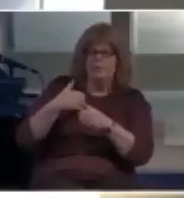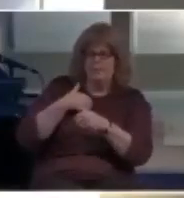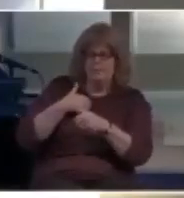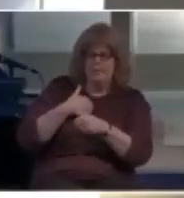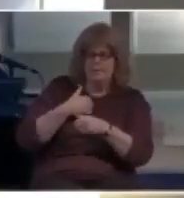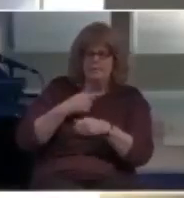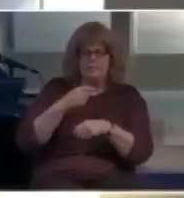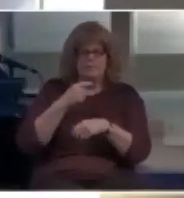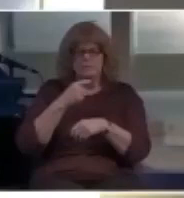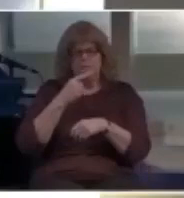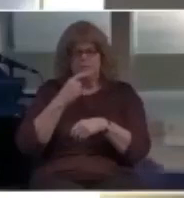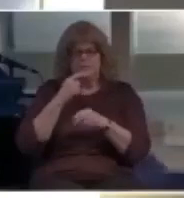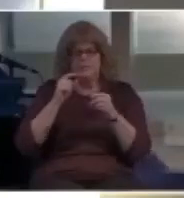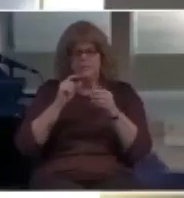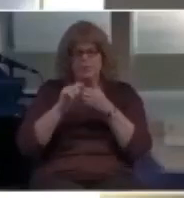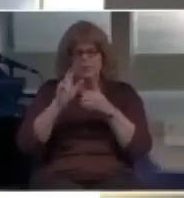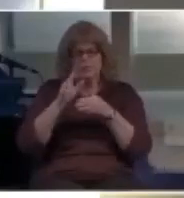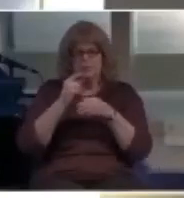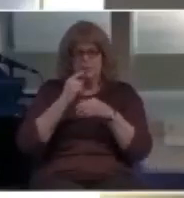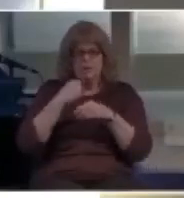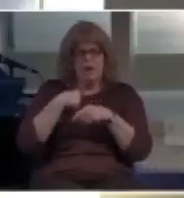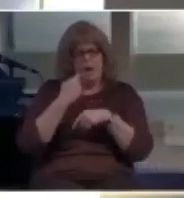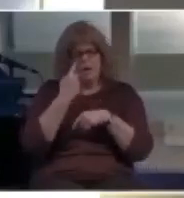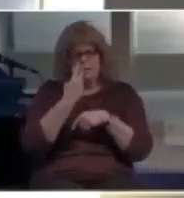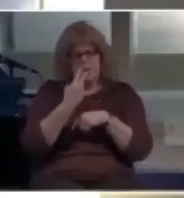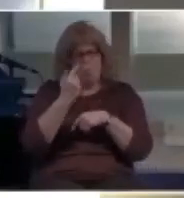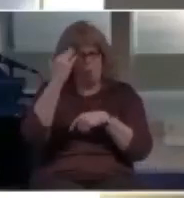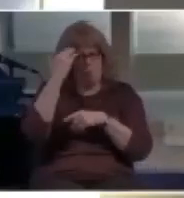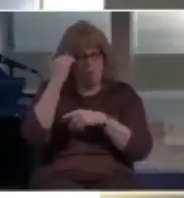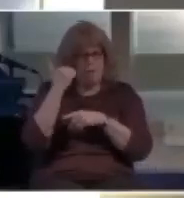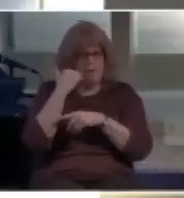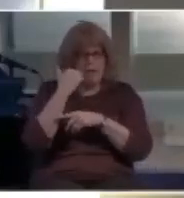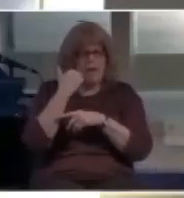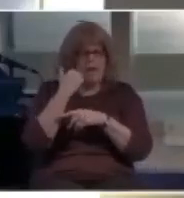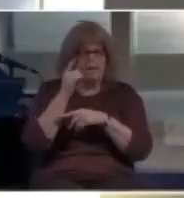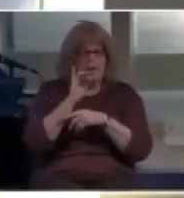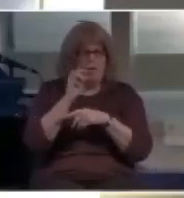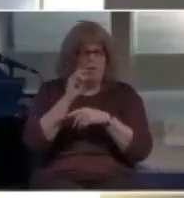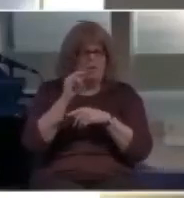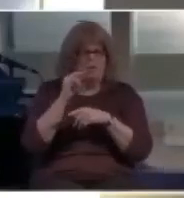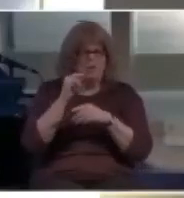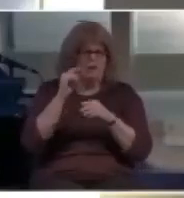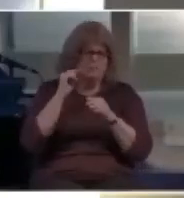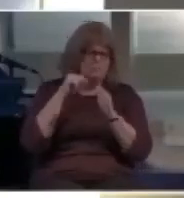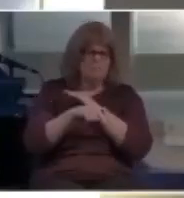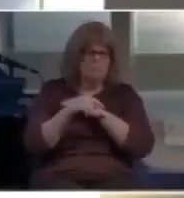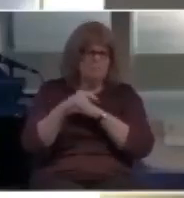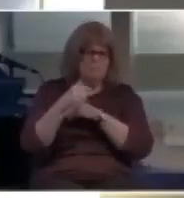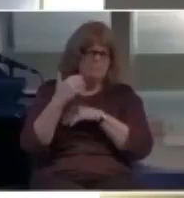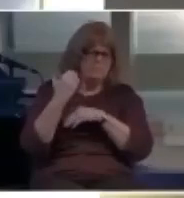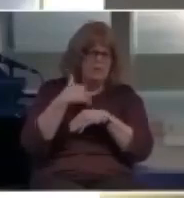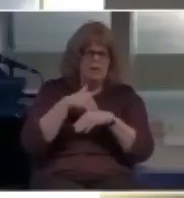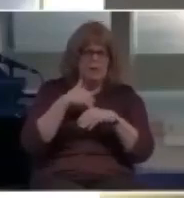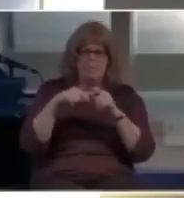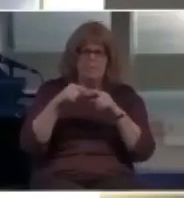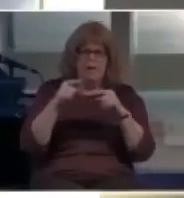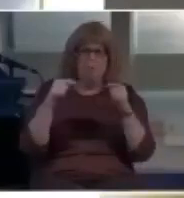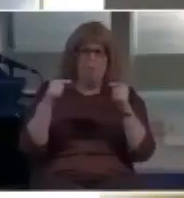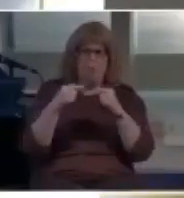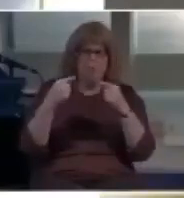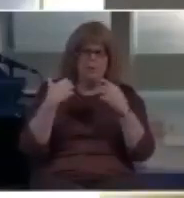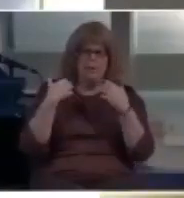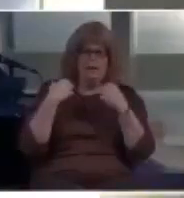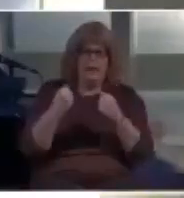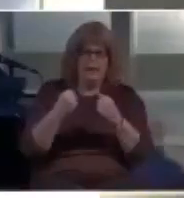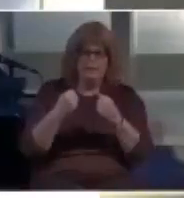says in verse 3, I saw one of its heads as if it had been slain, and its fatal wound was healed. And